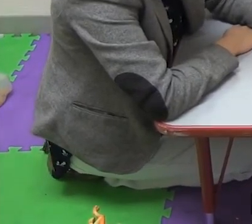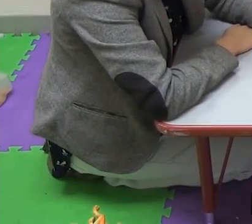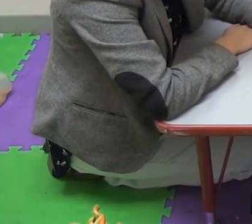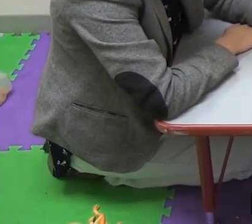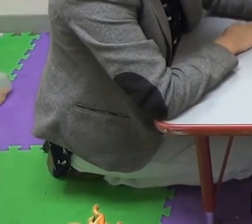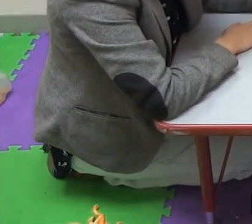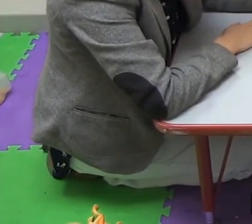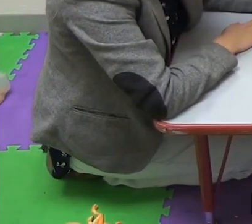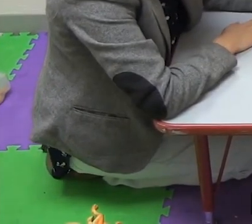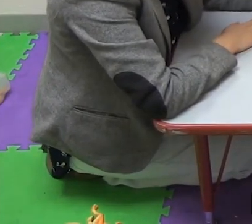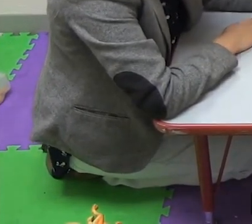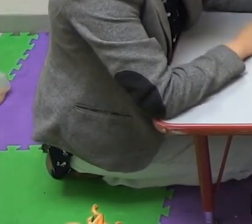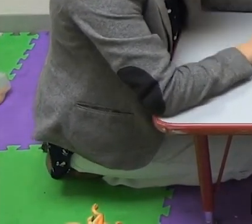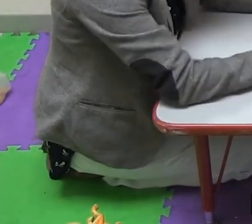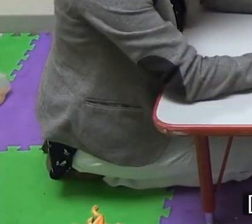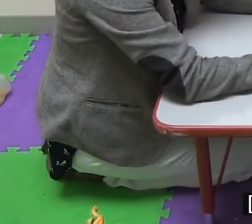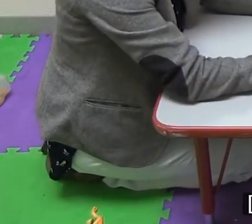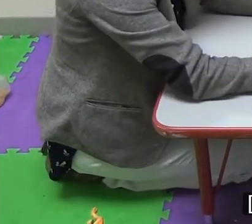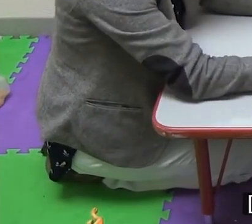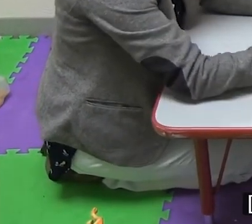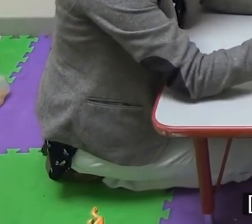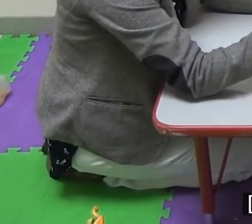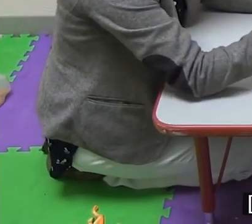You want bells or maracas?